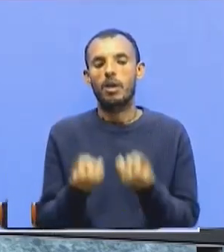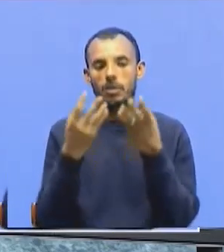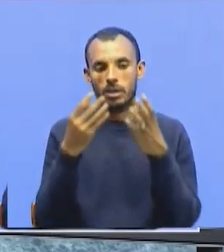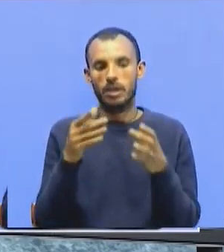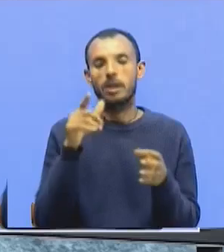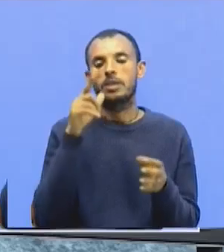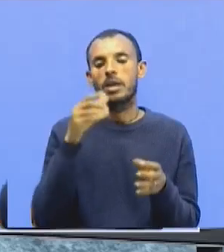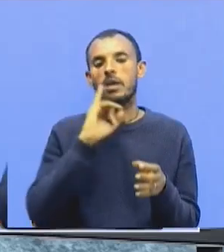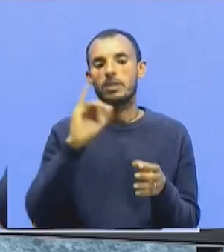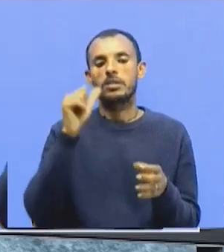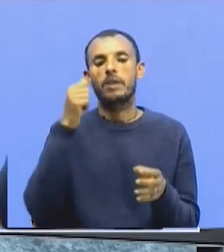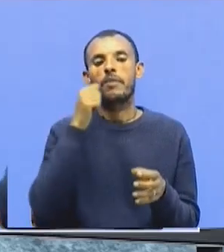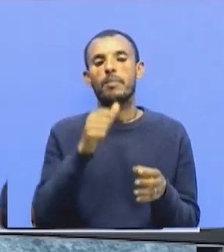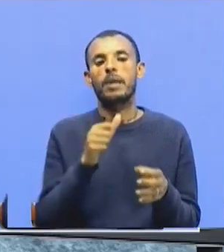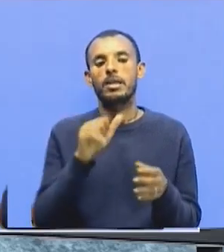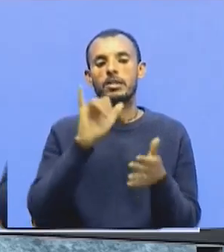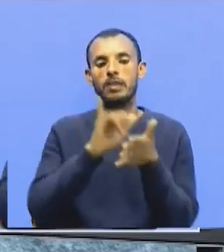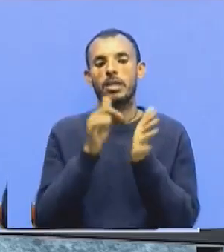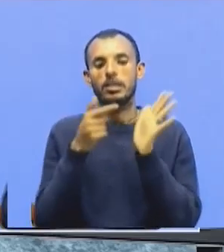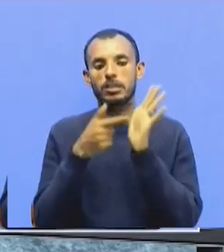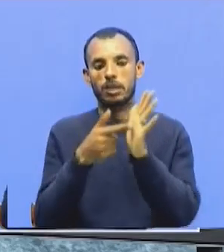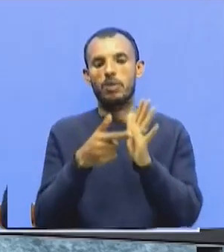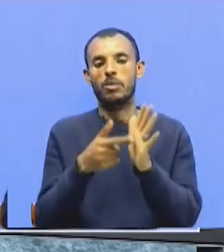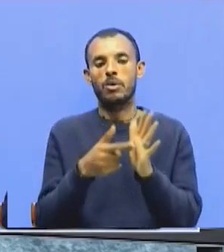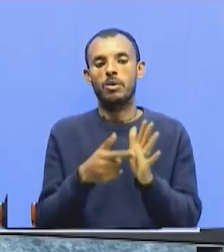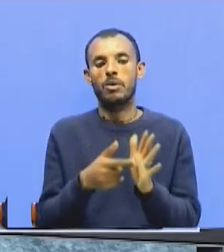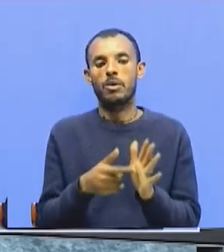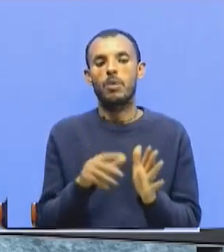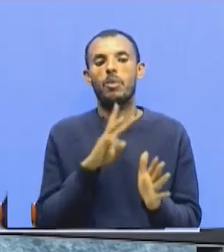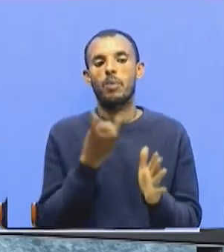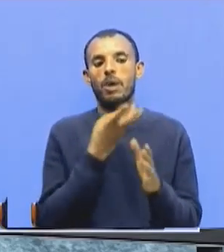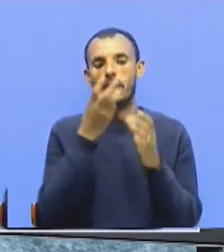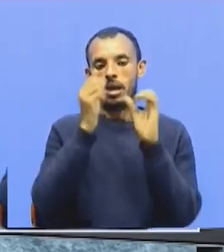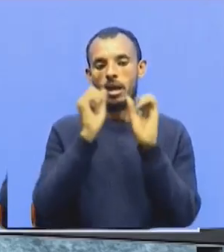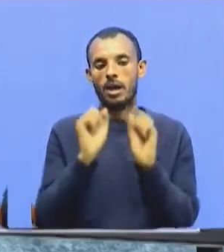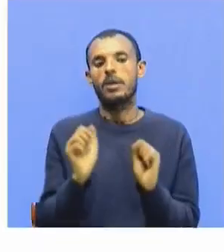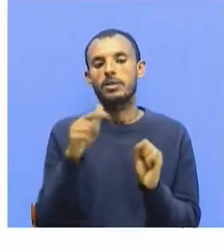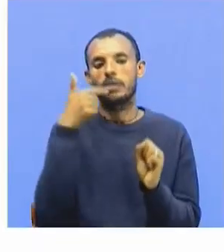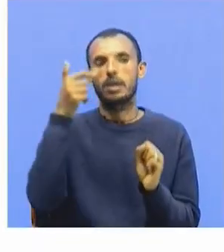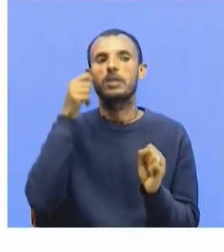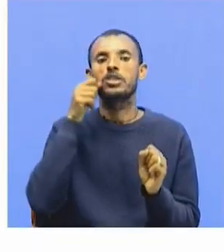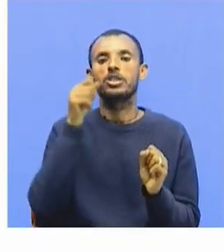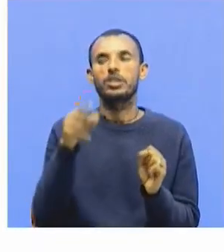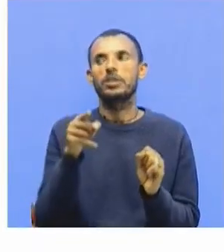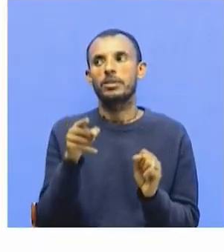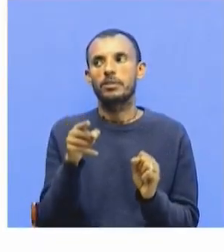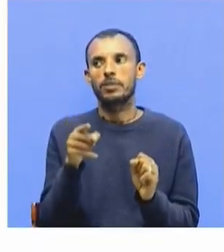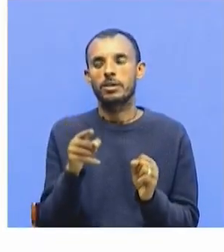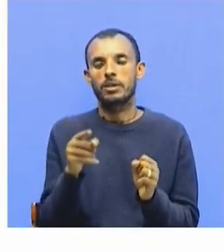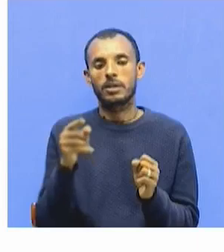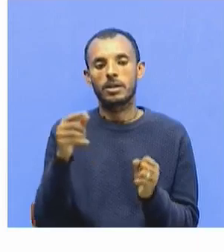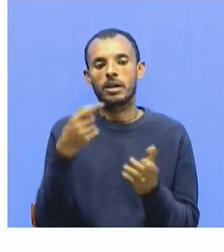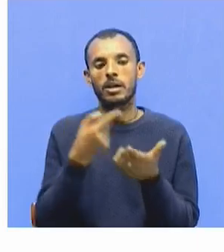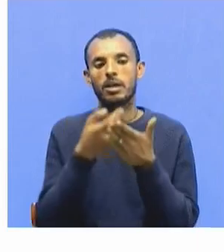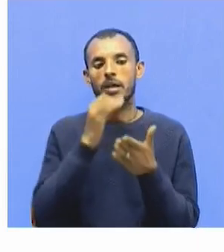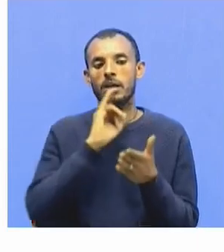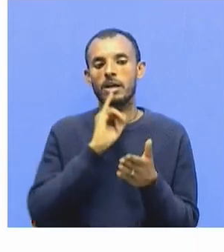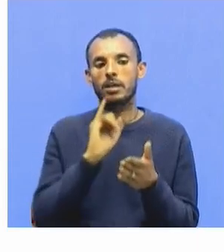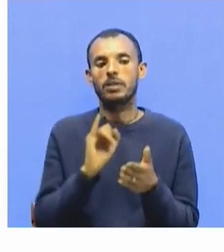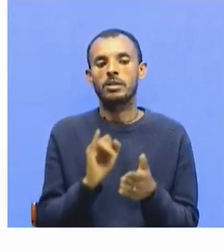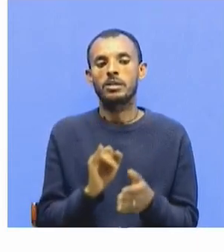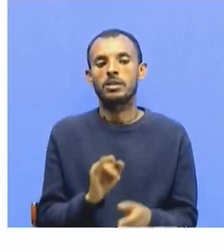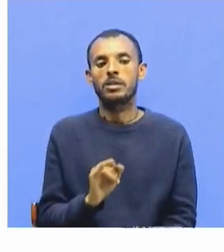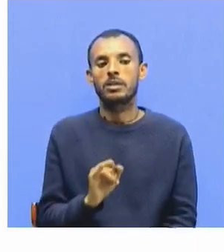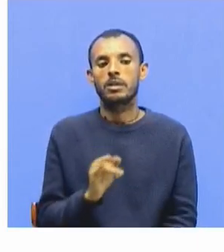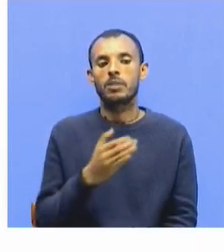a female. So that show we can say she. Lisa is, here is that show ownership